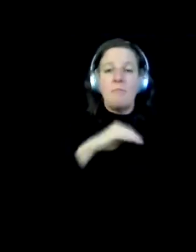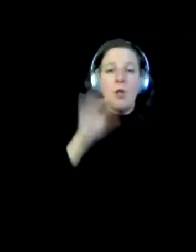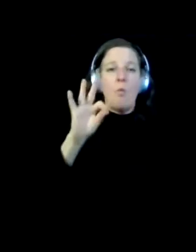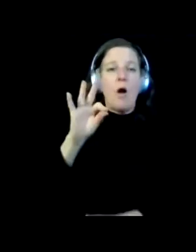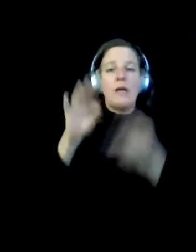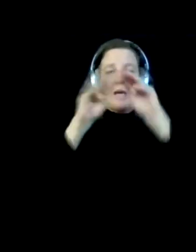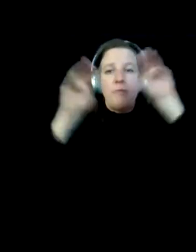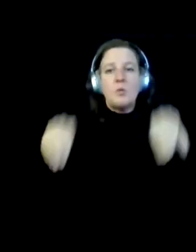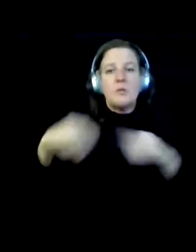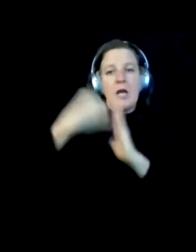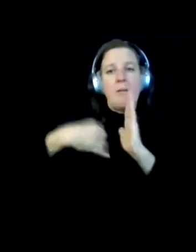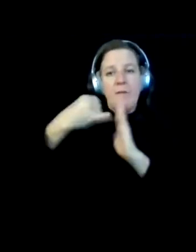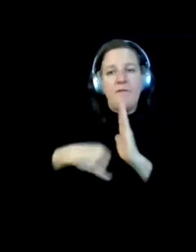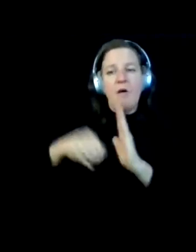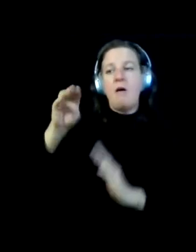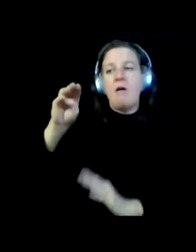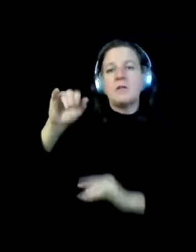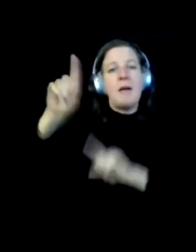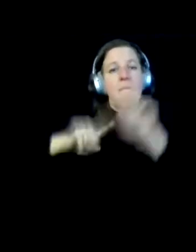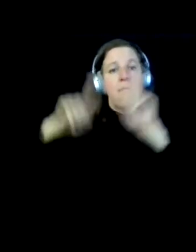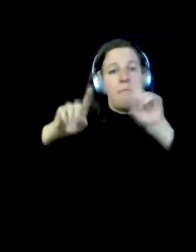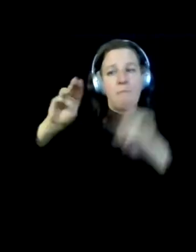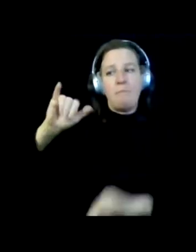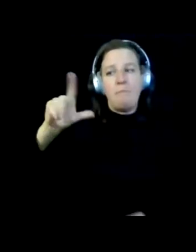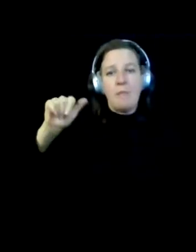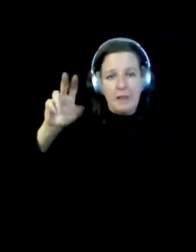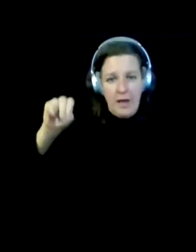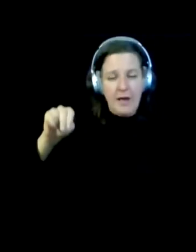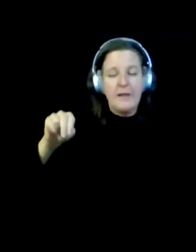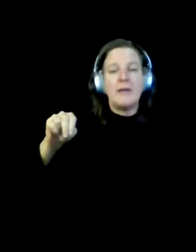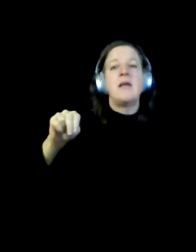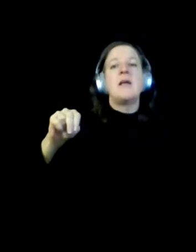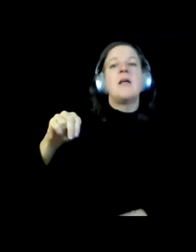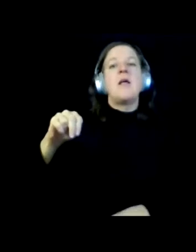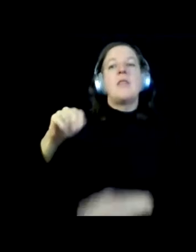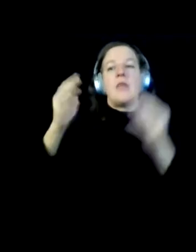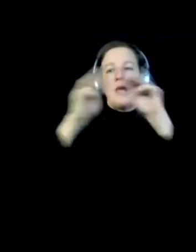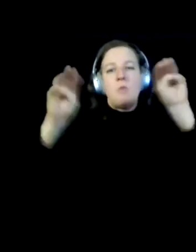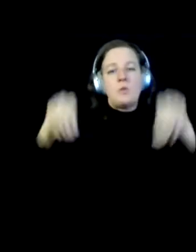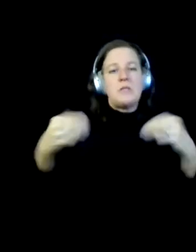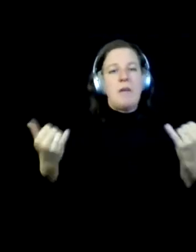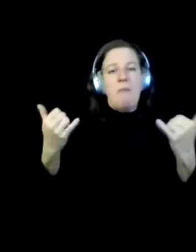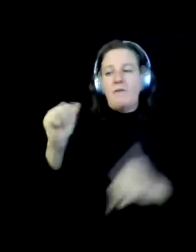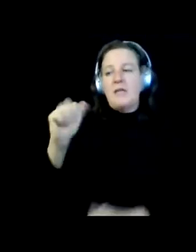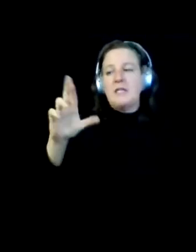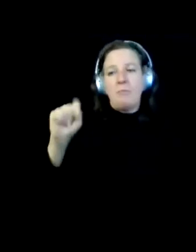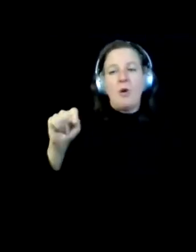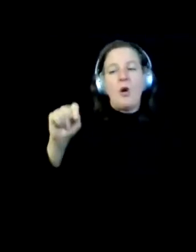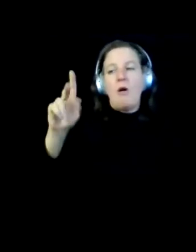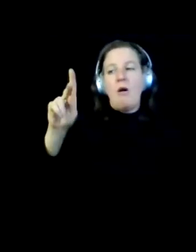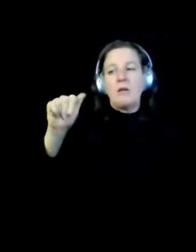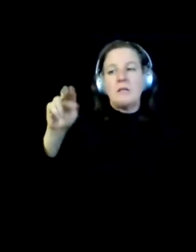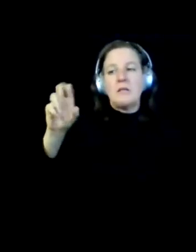in Milan, the Nerman Museum of Contemporary Art in Kansas City, and the Foam Photography Museum in